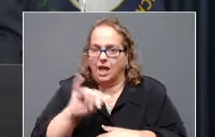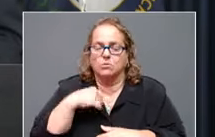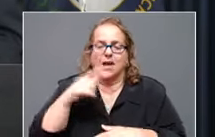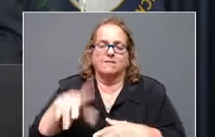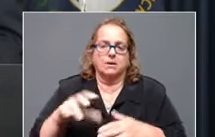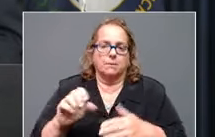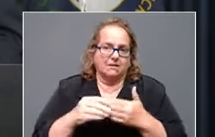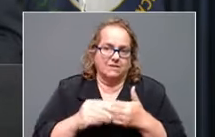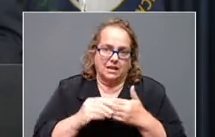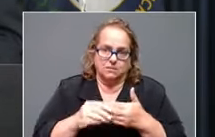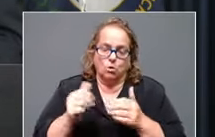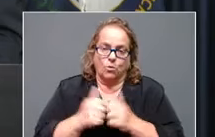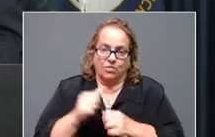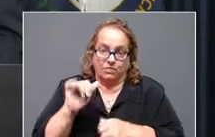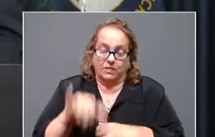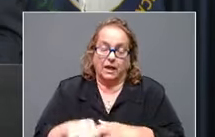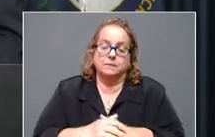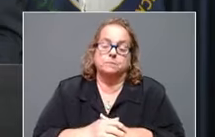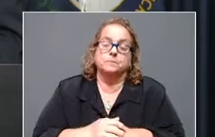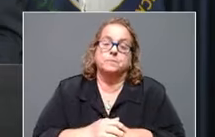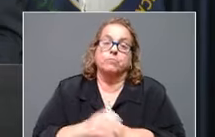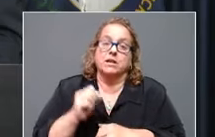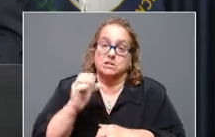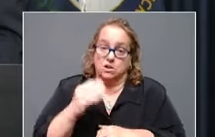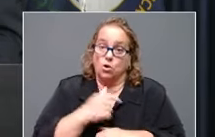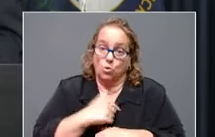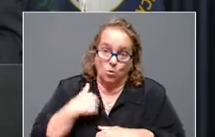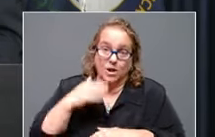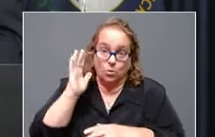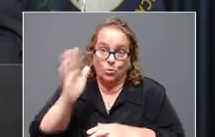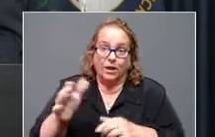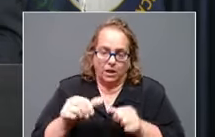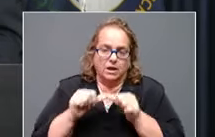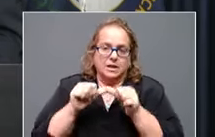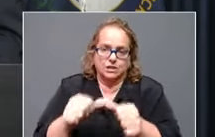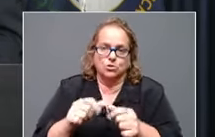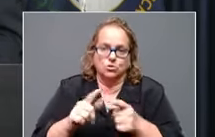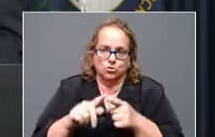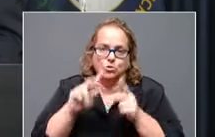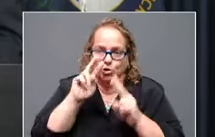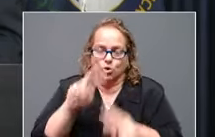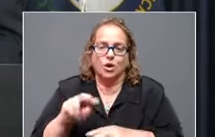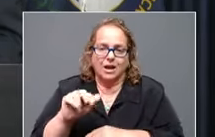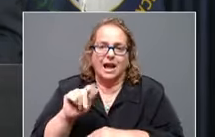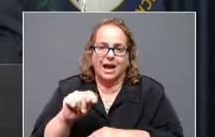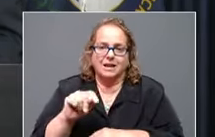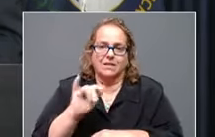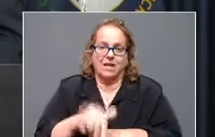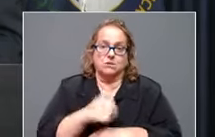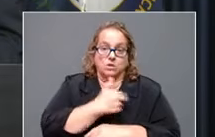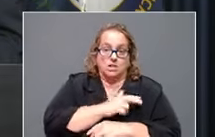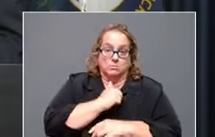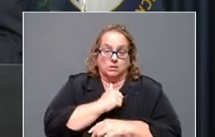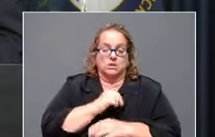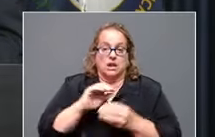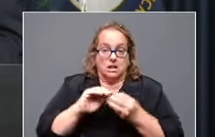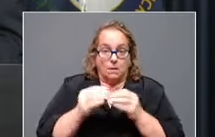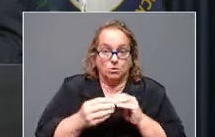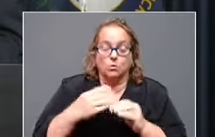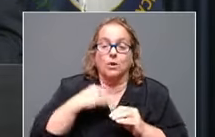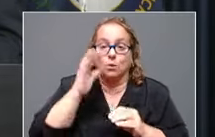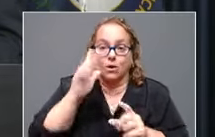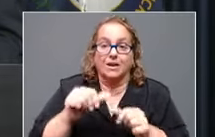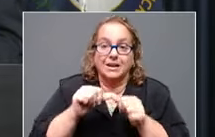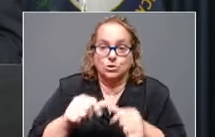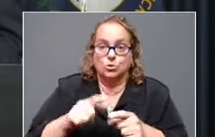Certainly, we won't be afraid, if necessary, to institute a statewide mask mandate for